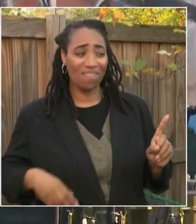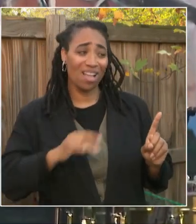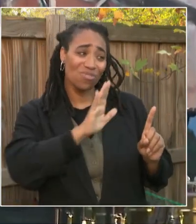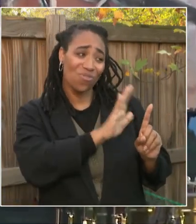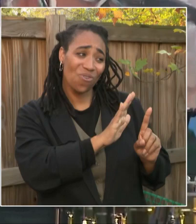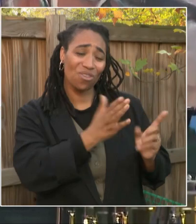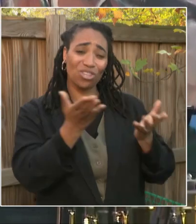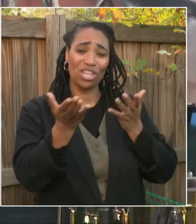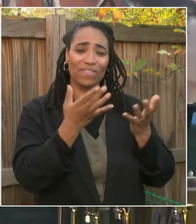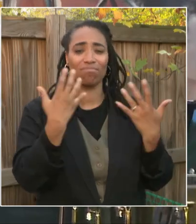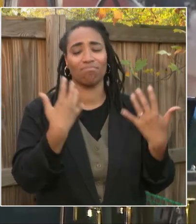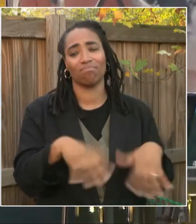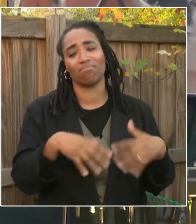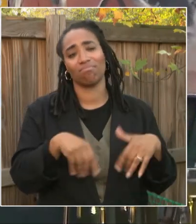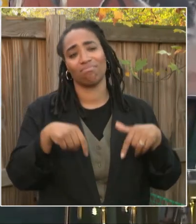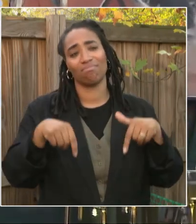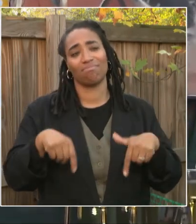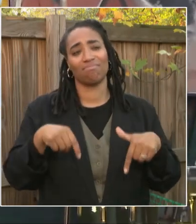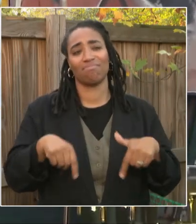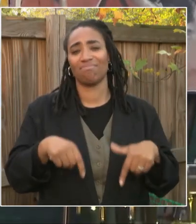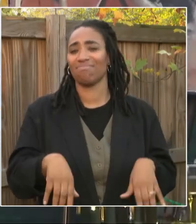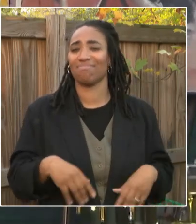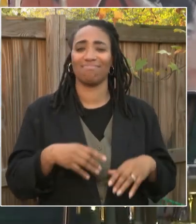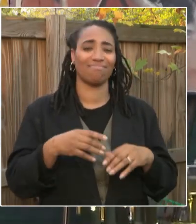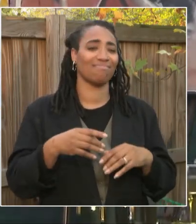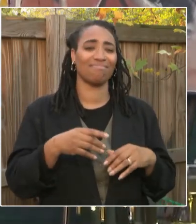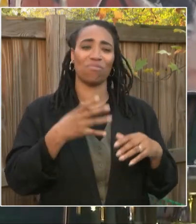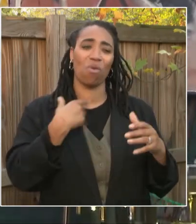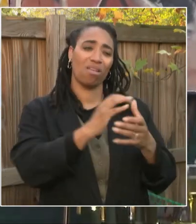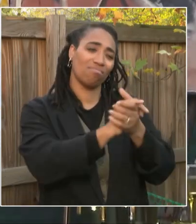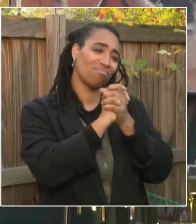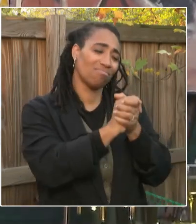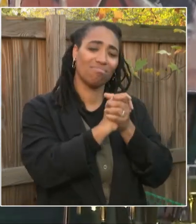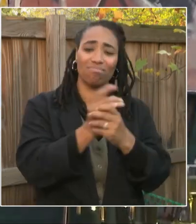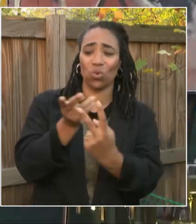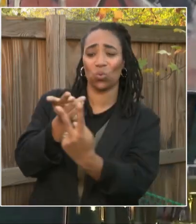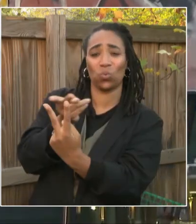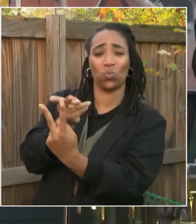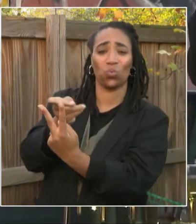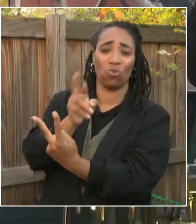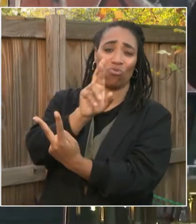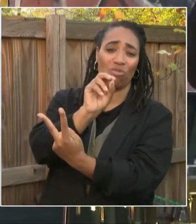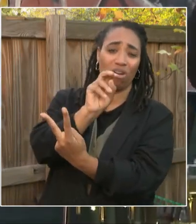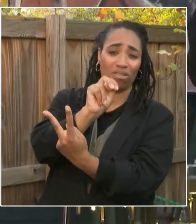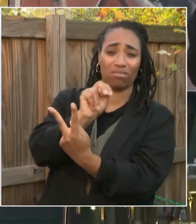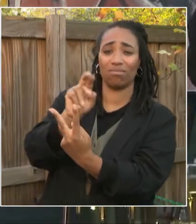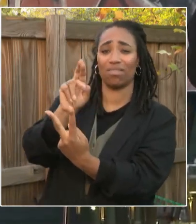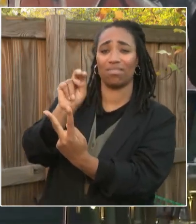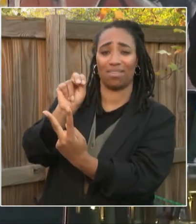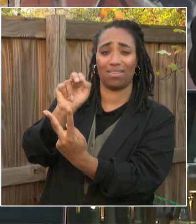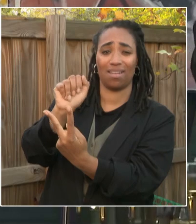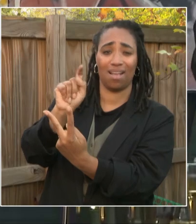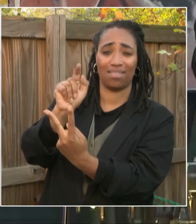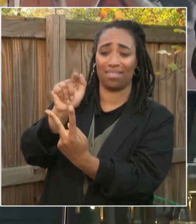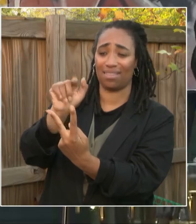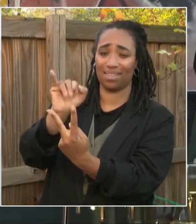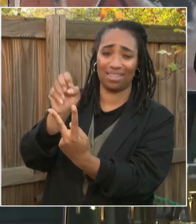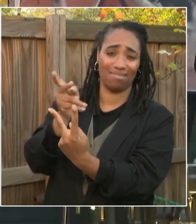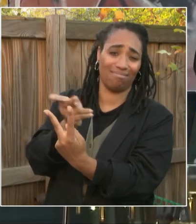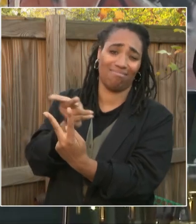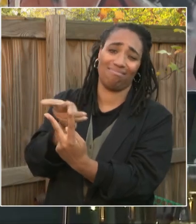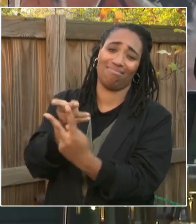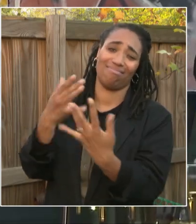say congratulations to Ron Moulton and Natalie Hopkinson for bringing us the Go-Go Museum. Give them a big round